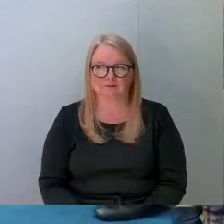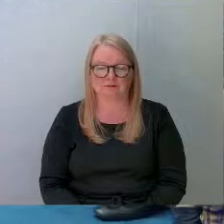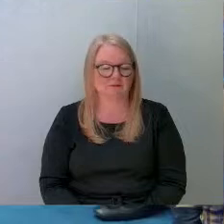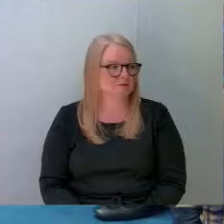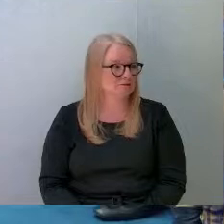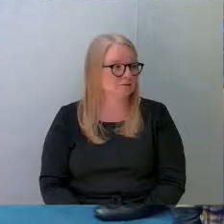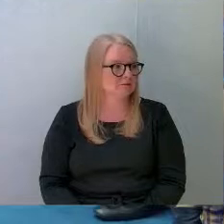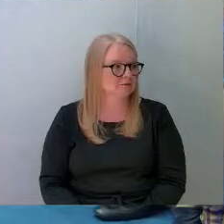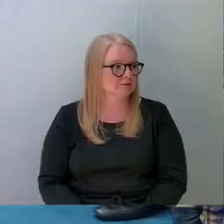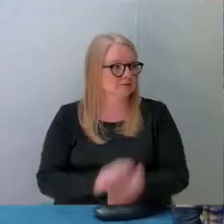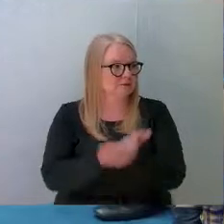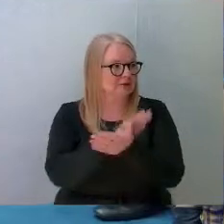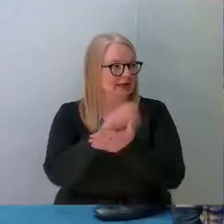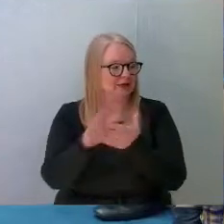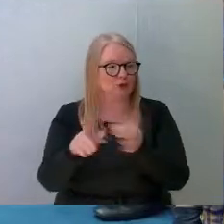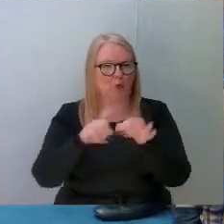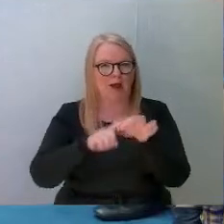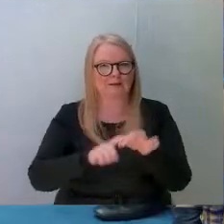Kijin Huang.